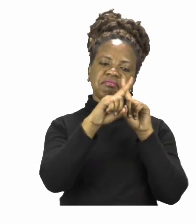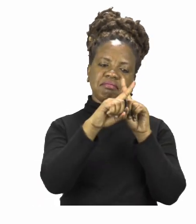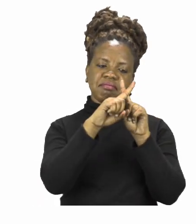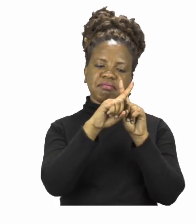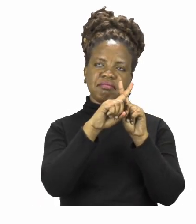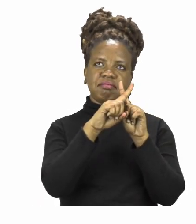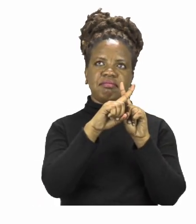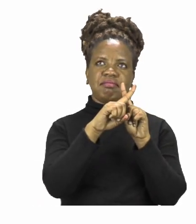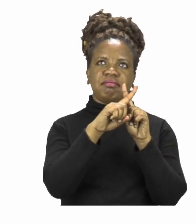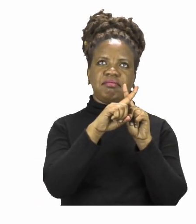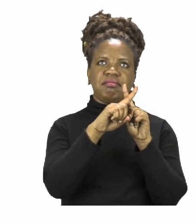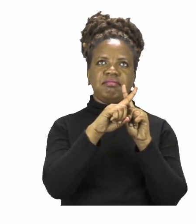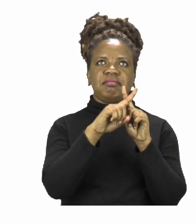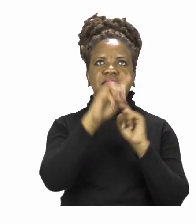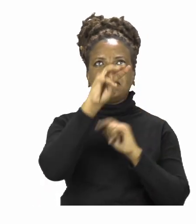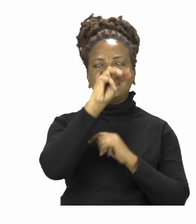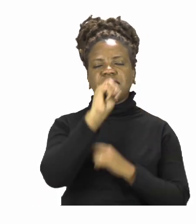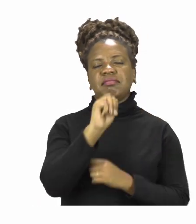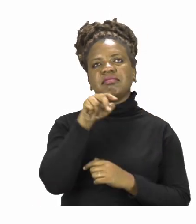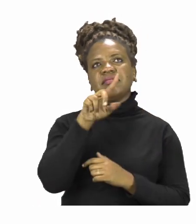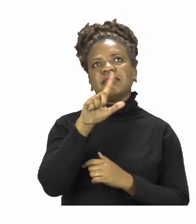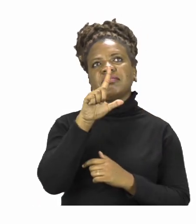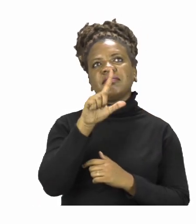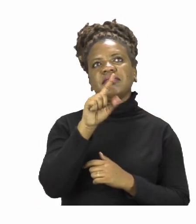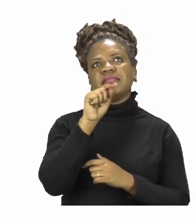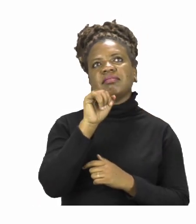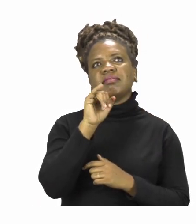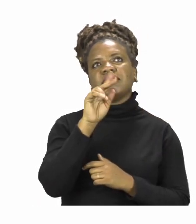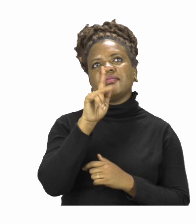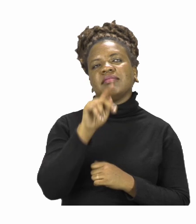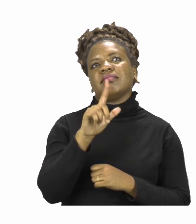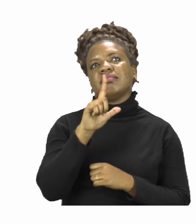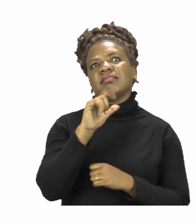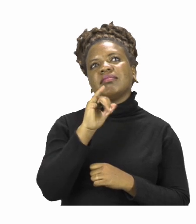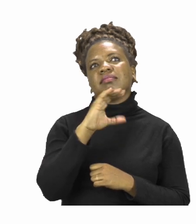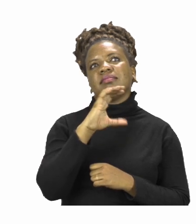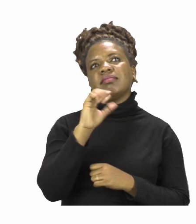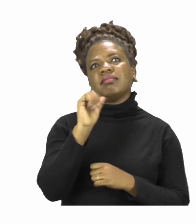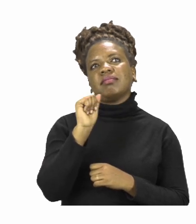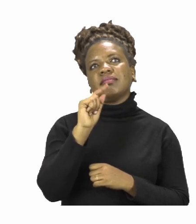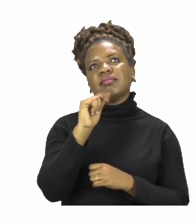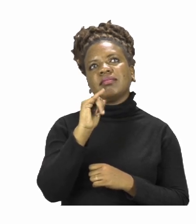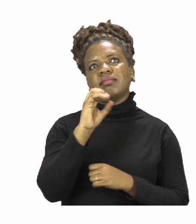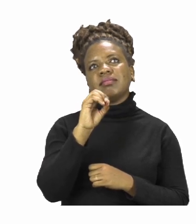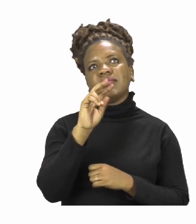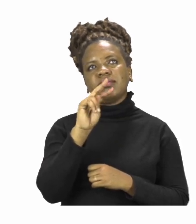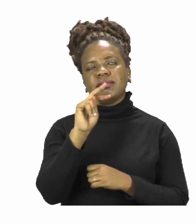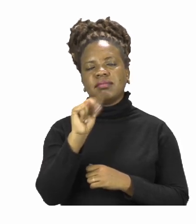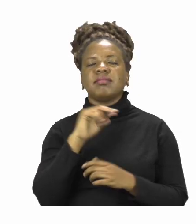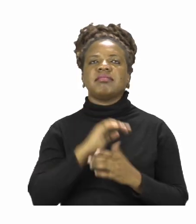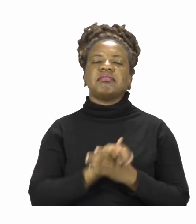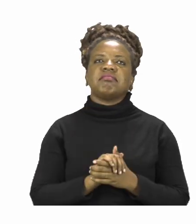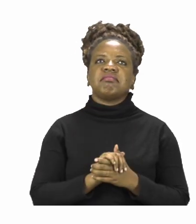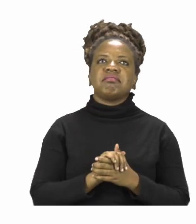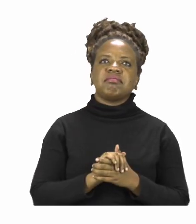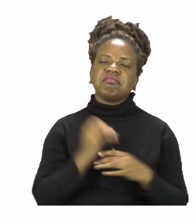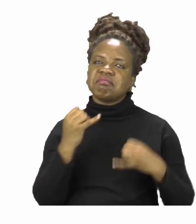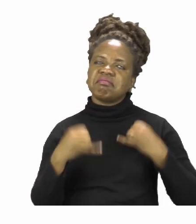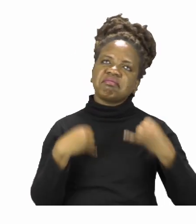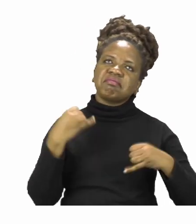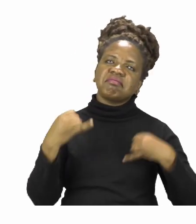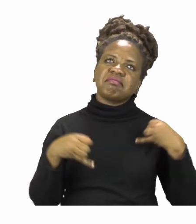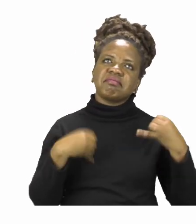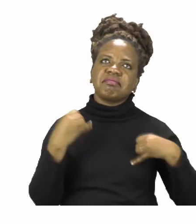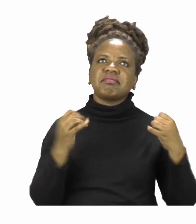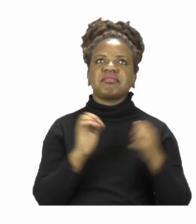multiplication. Now, multiplication can be so much fun because it is organizing things and then adding them up all